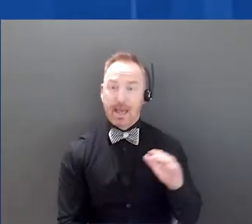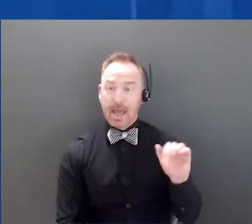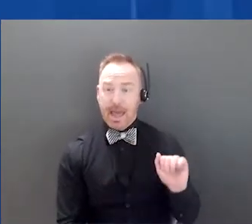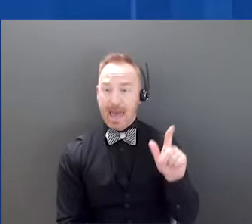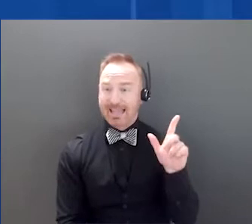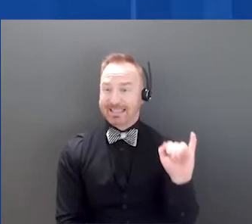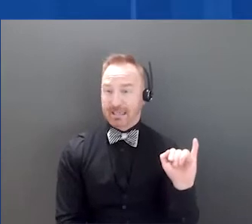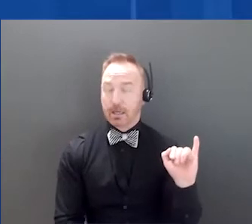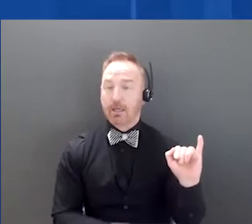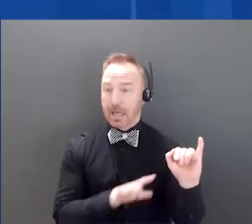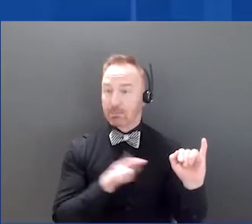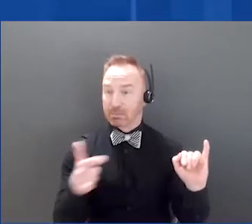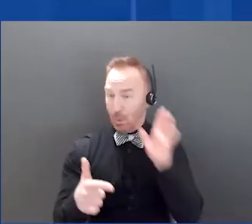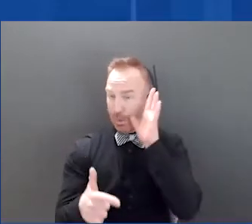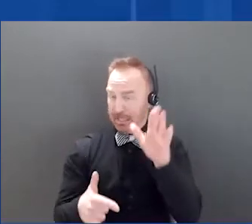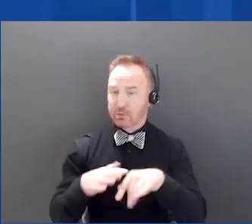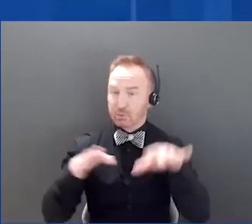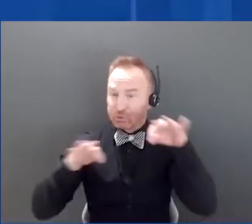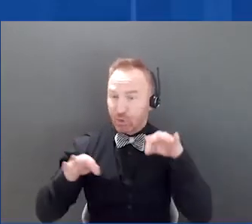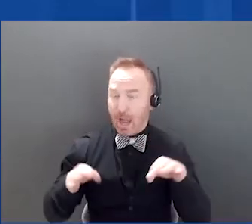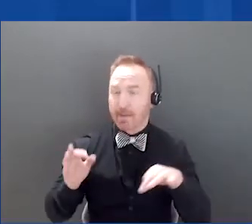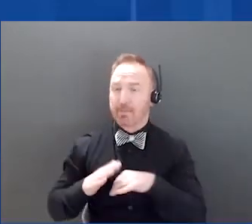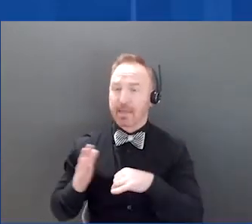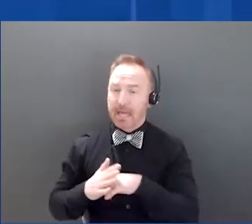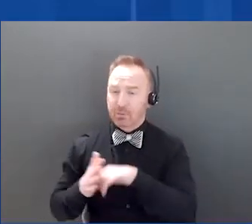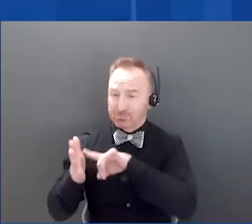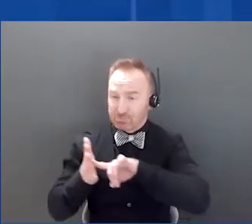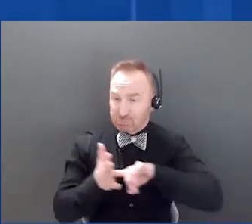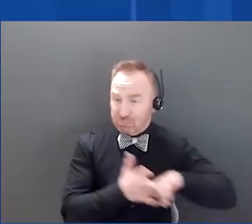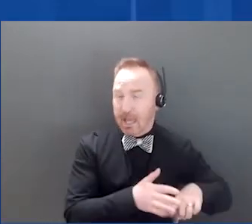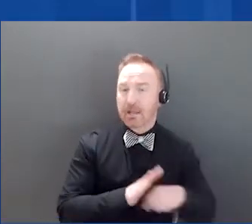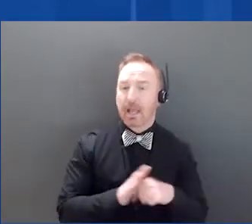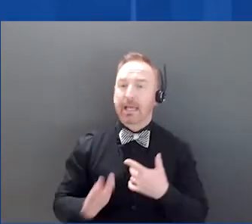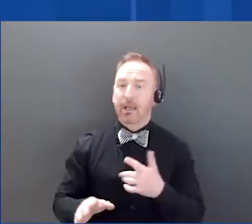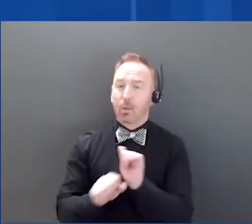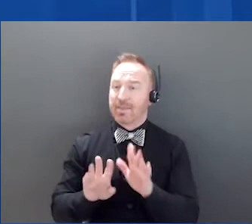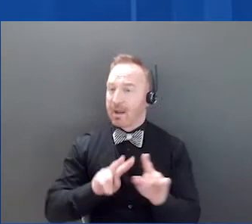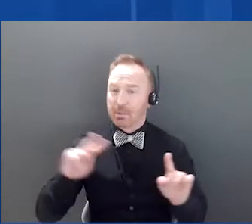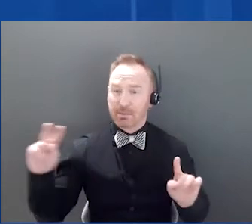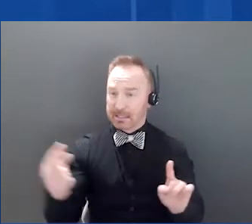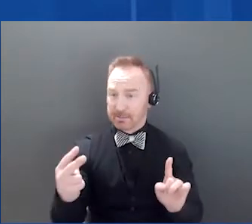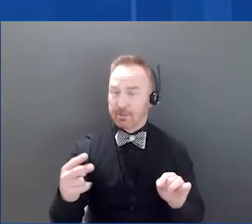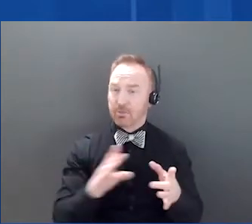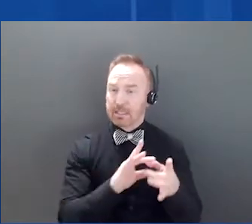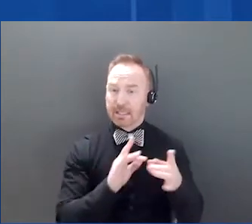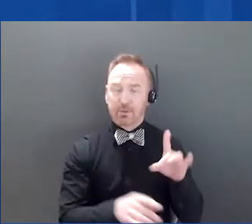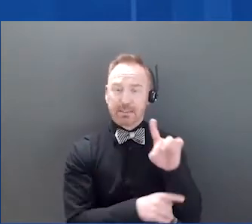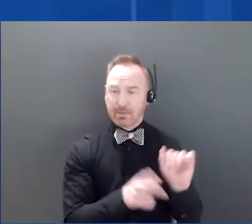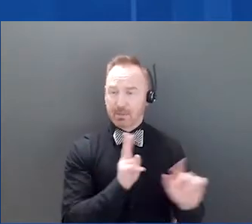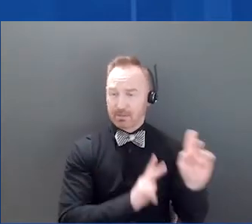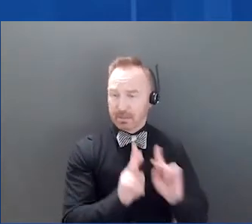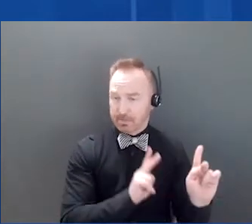will describe a study where he talked to decision makers about their views regarding the future of work for people living with disabilities. Ali, over to